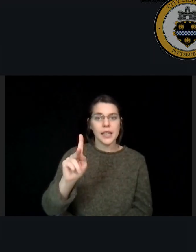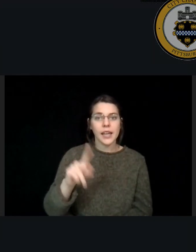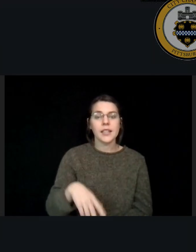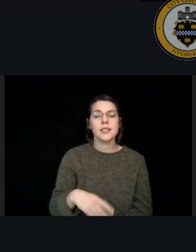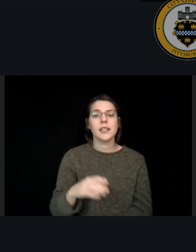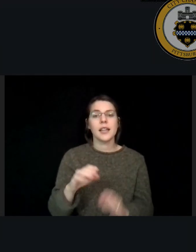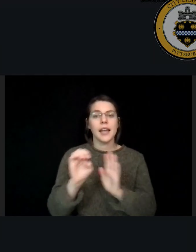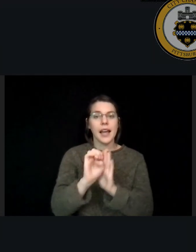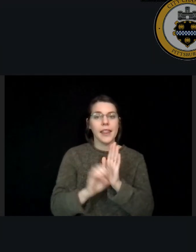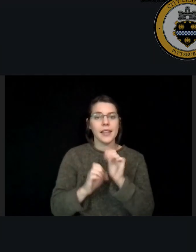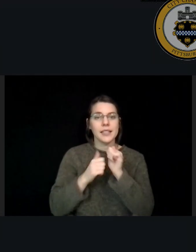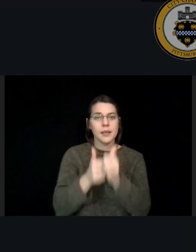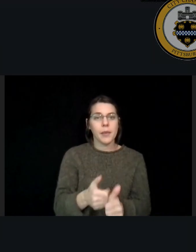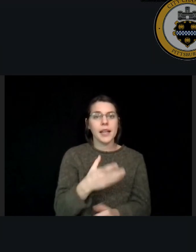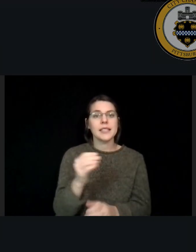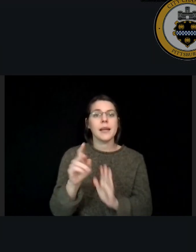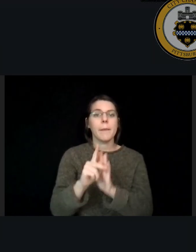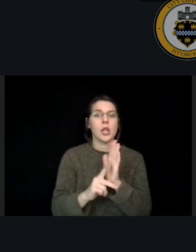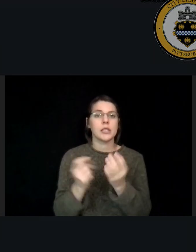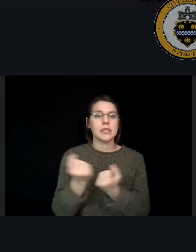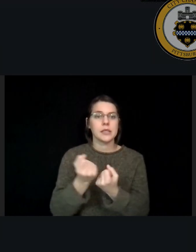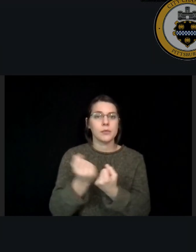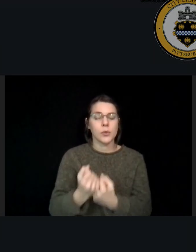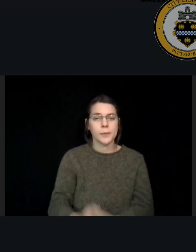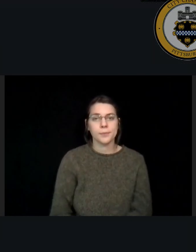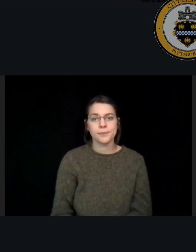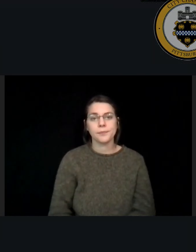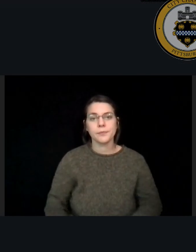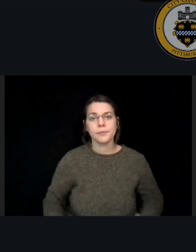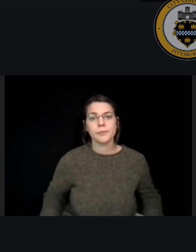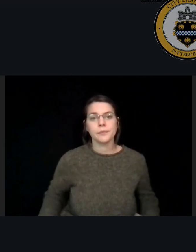support. All right.